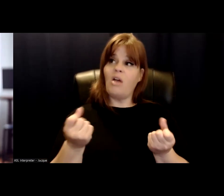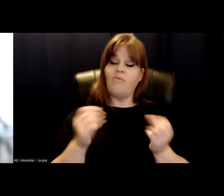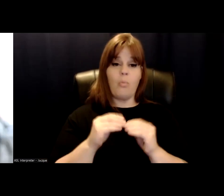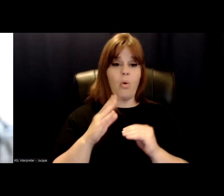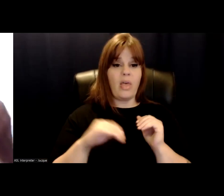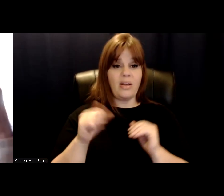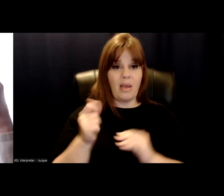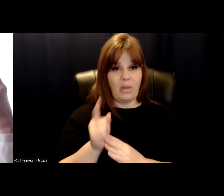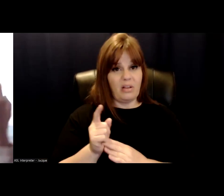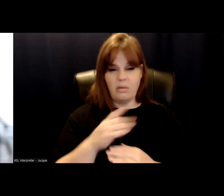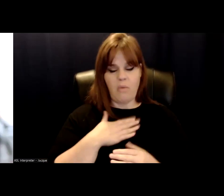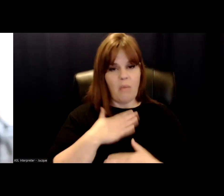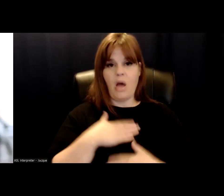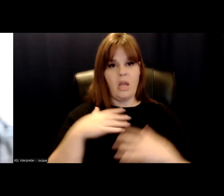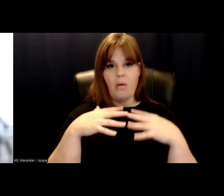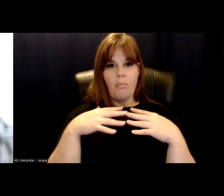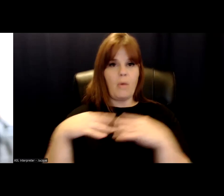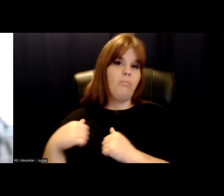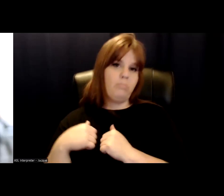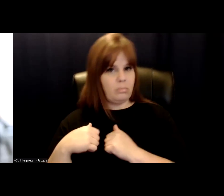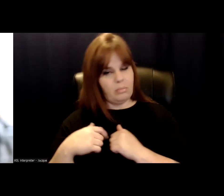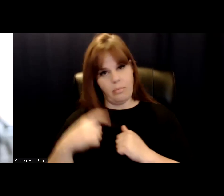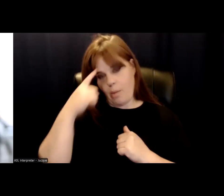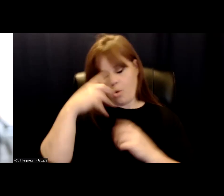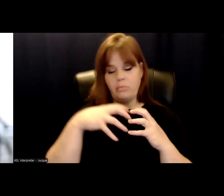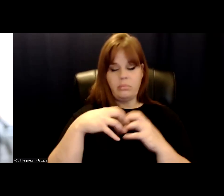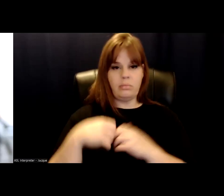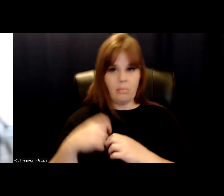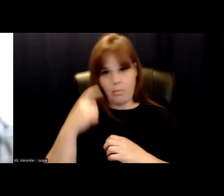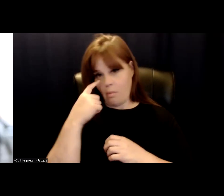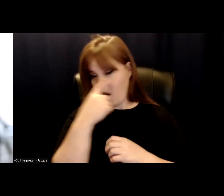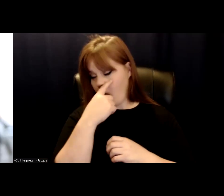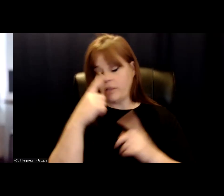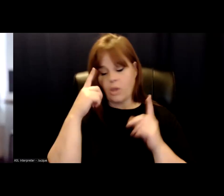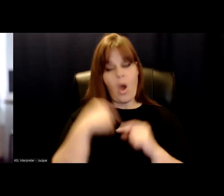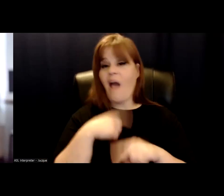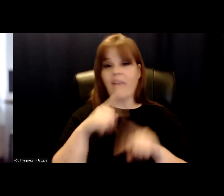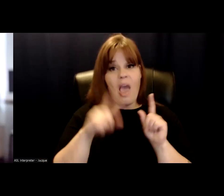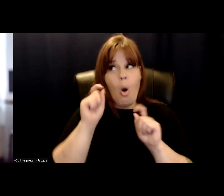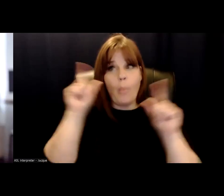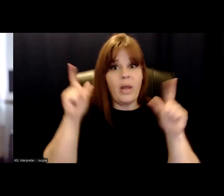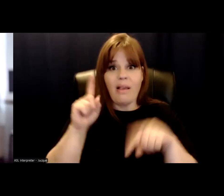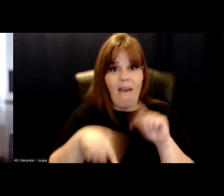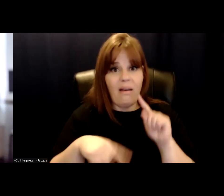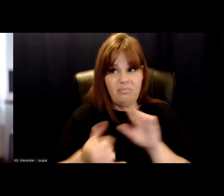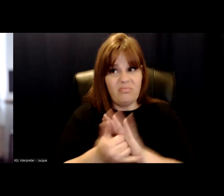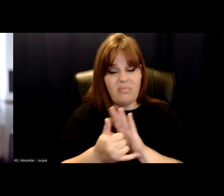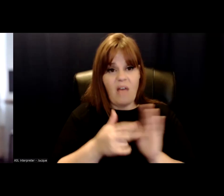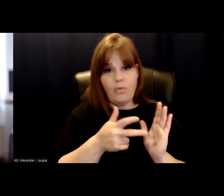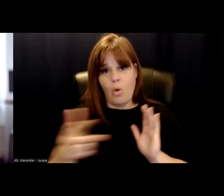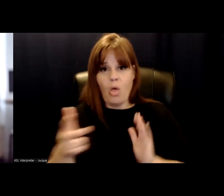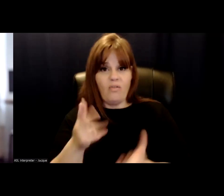minutes, my body just shuts down and my brain shuts down. My eyes close. I can't open them. So I have to pull over and stop. I sold my